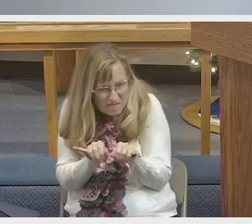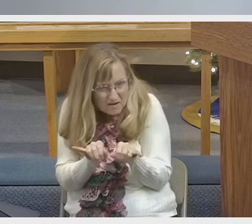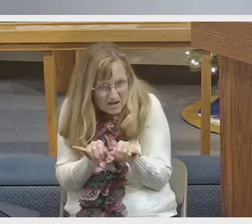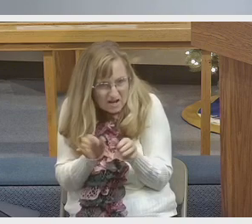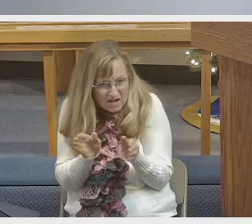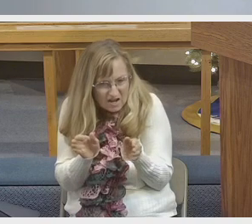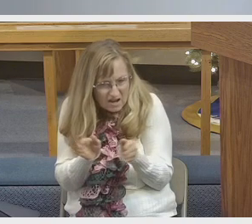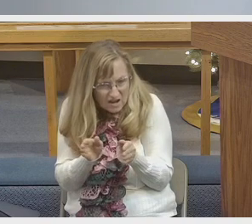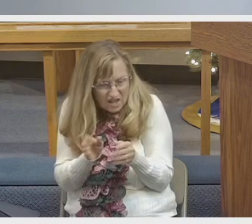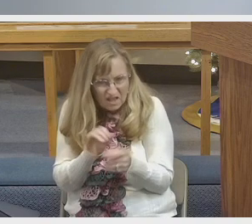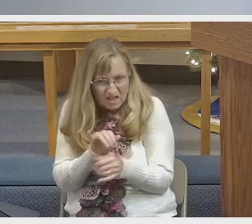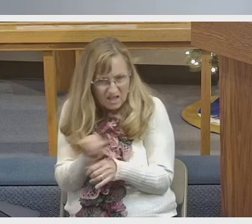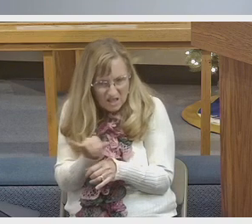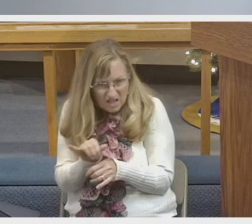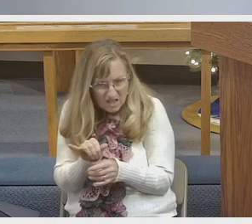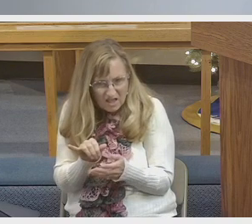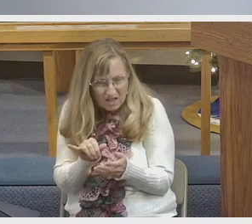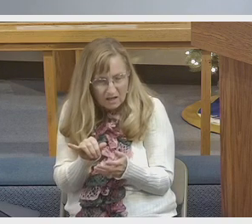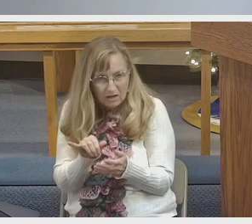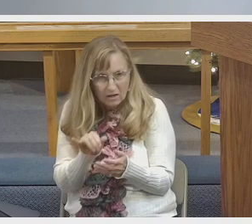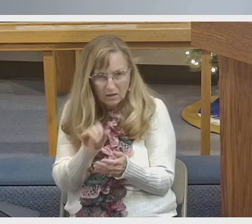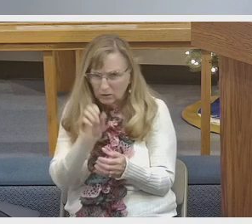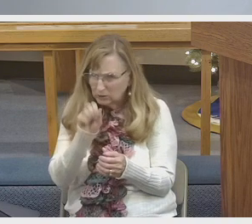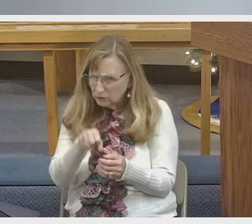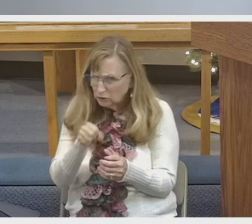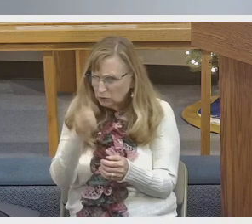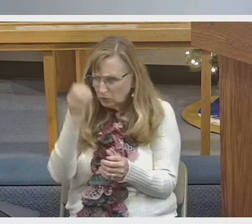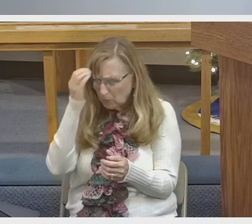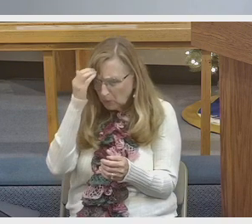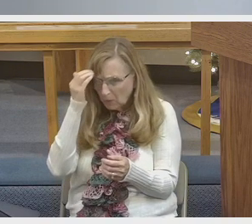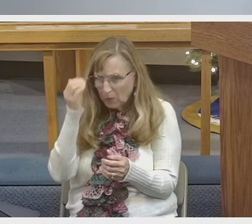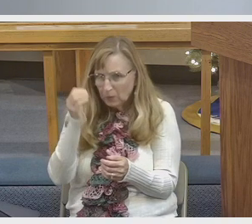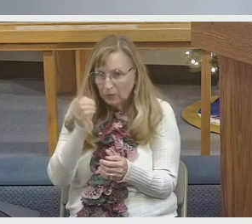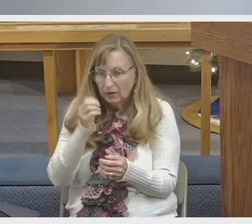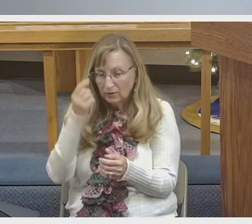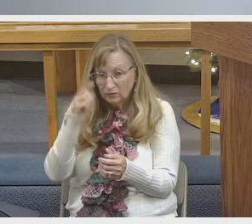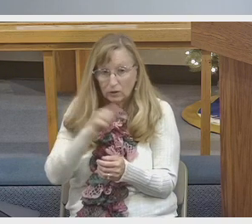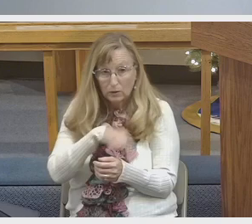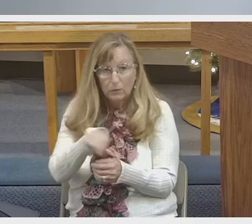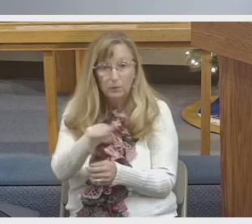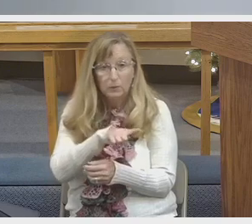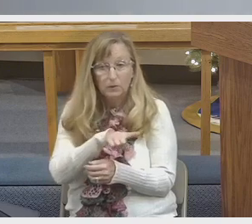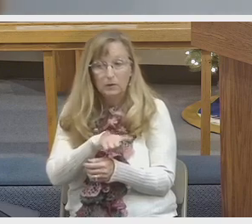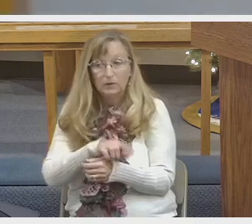Could you ever know it's for you?